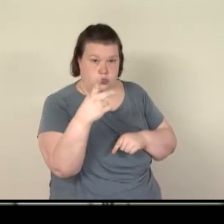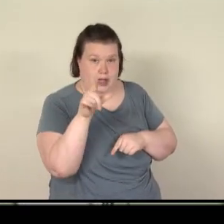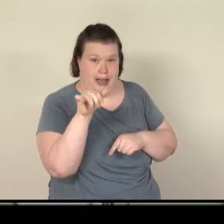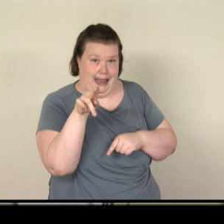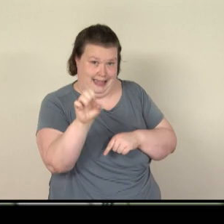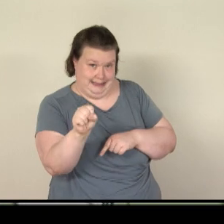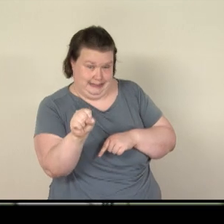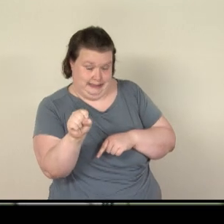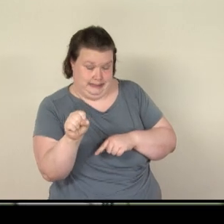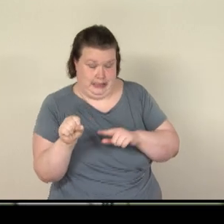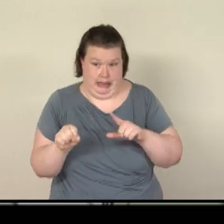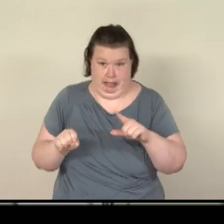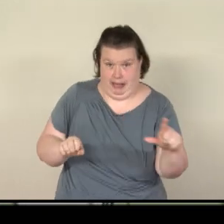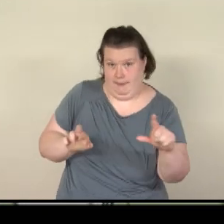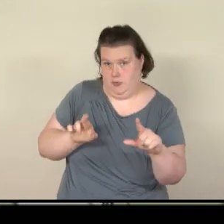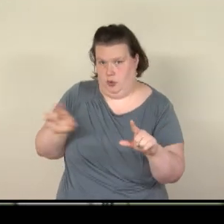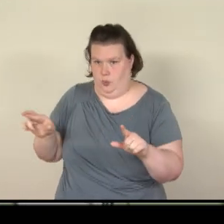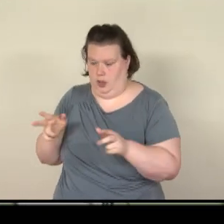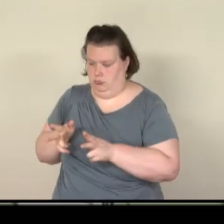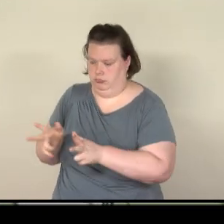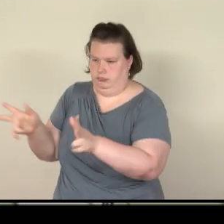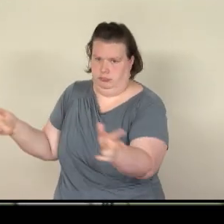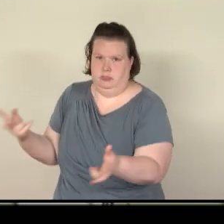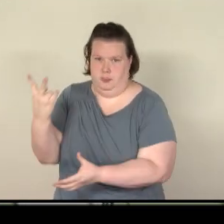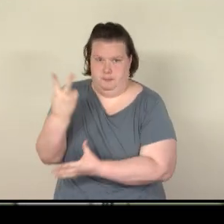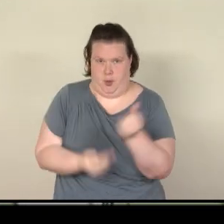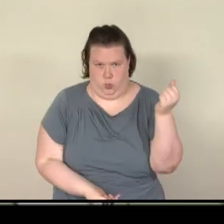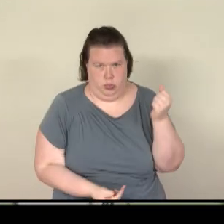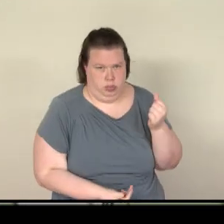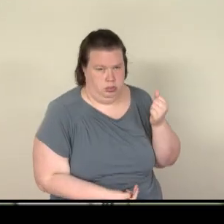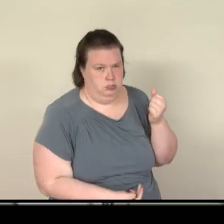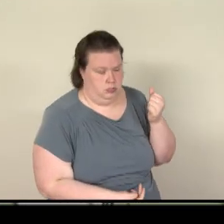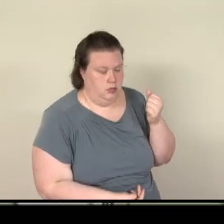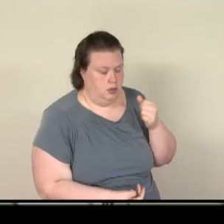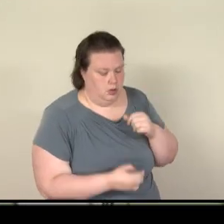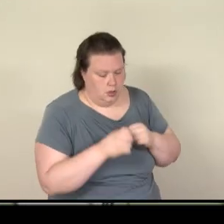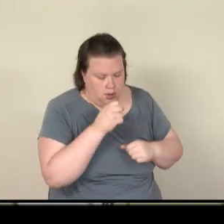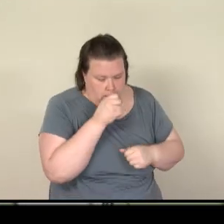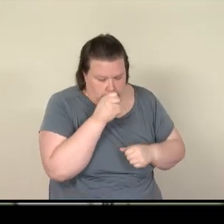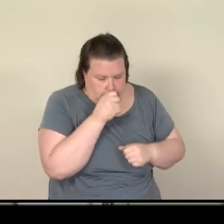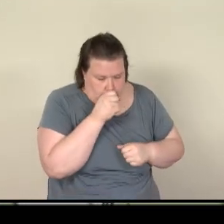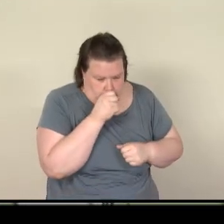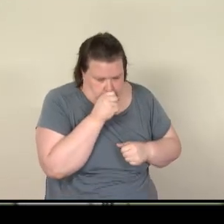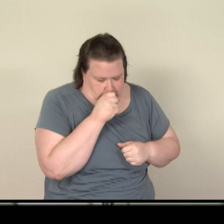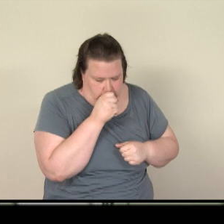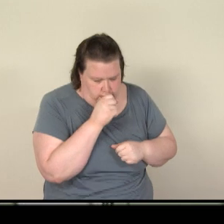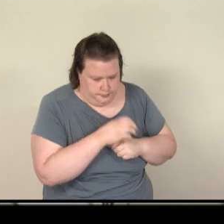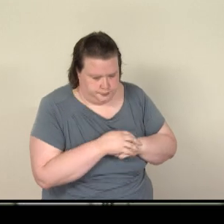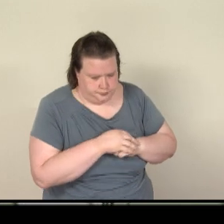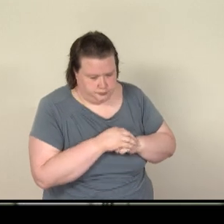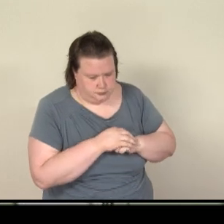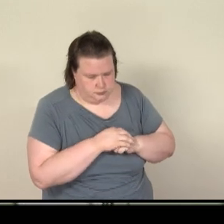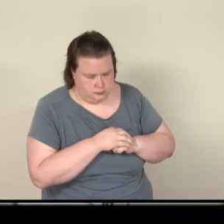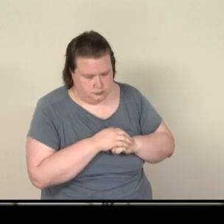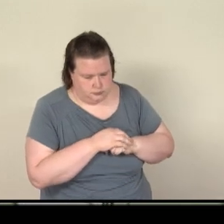you'll have a left and a right turn coming out of that drive. Okay. And again, operationally, however the campus decides that they're